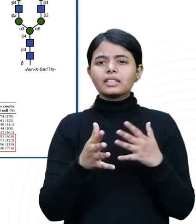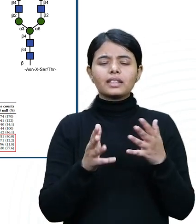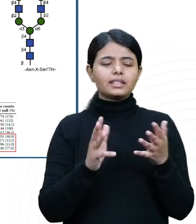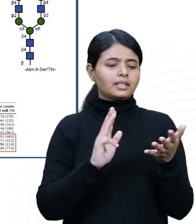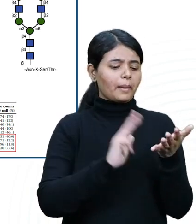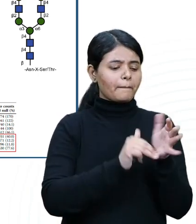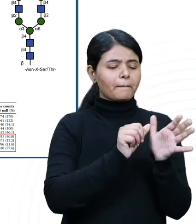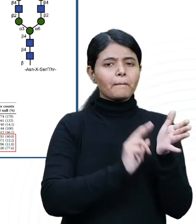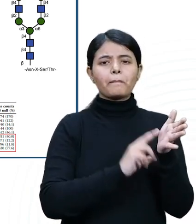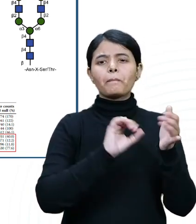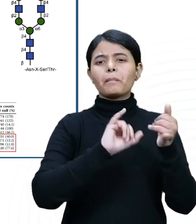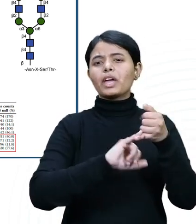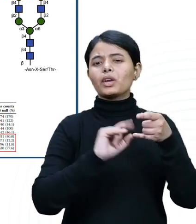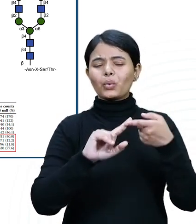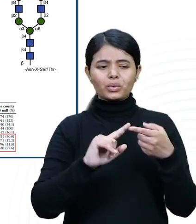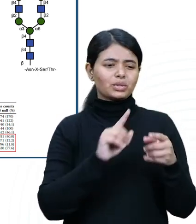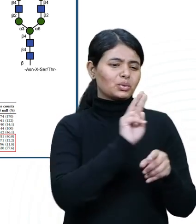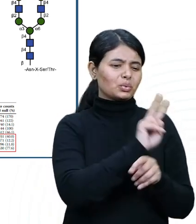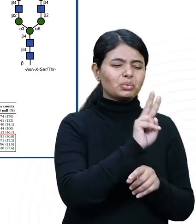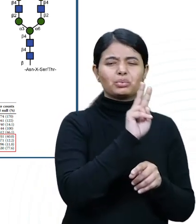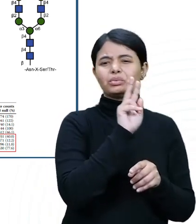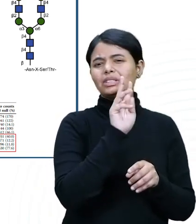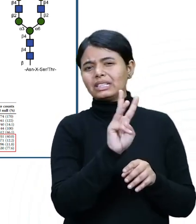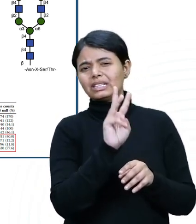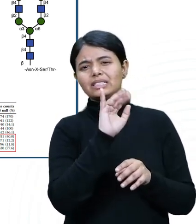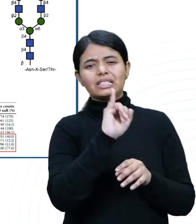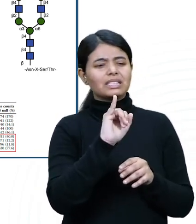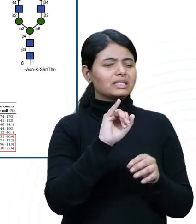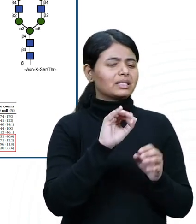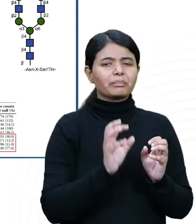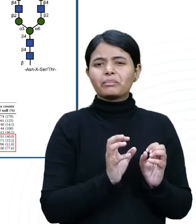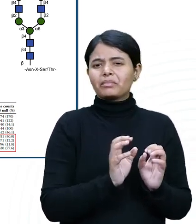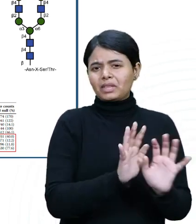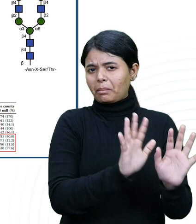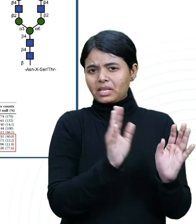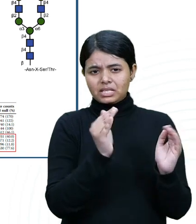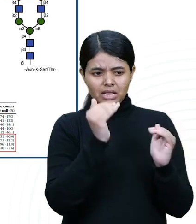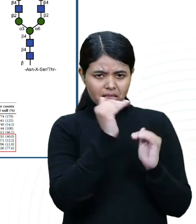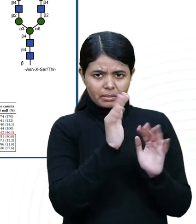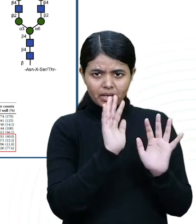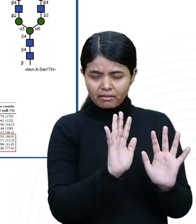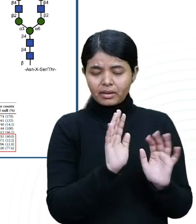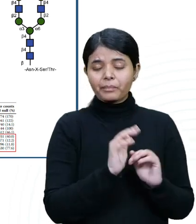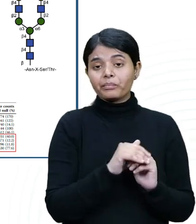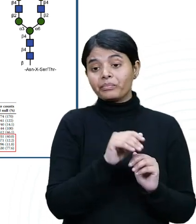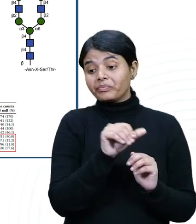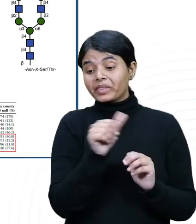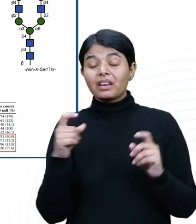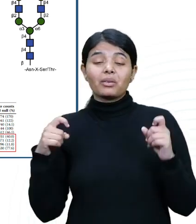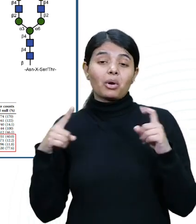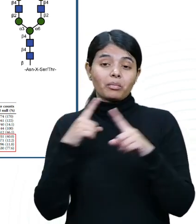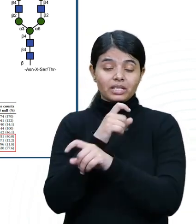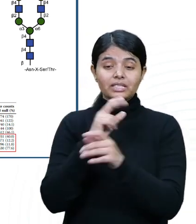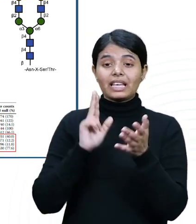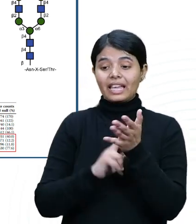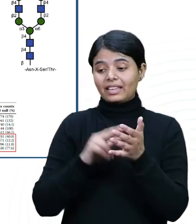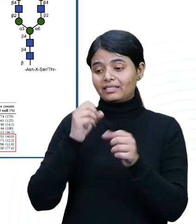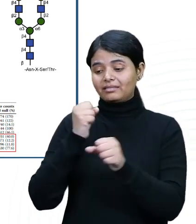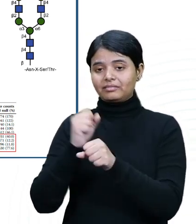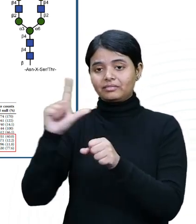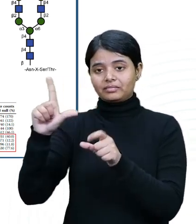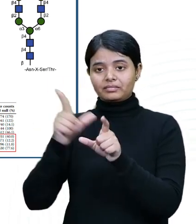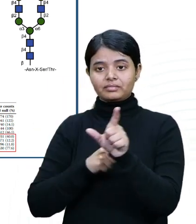all the terminal mannose, 2 mannose, 3 mannose, 3,6 mannose coming from the oligomannose and polymannose structures,